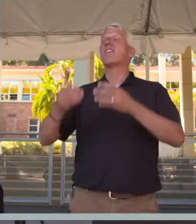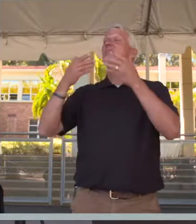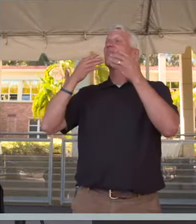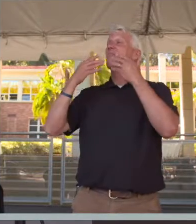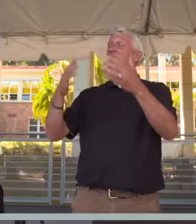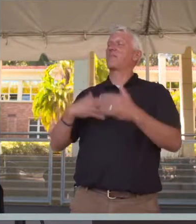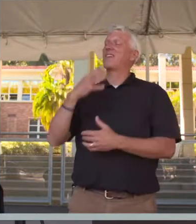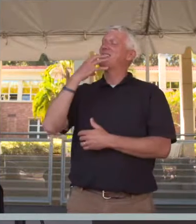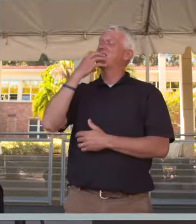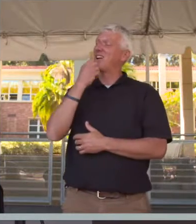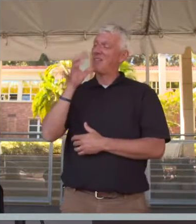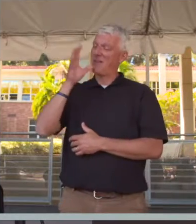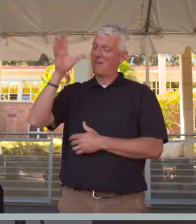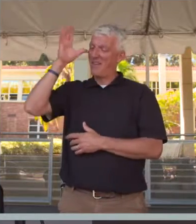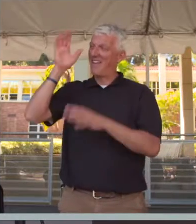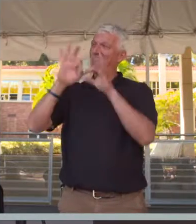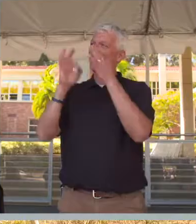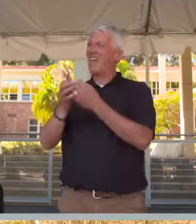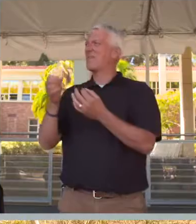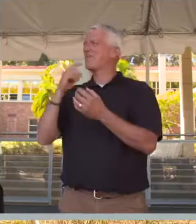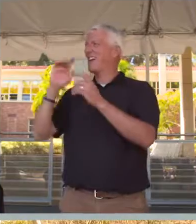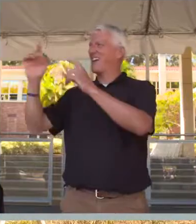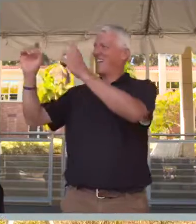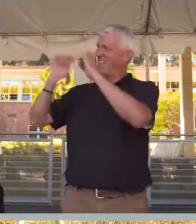family. They're over there. Give us a woo!